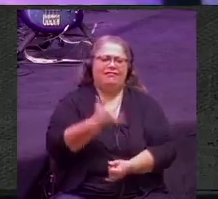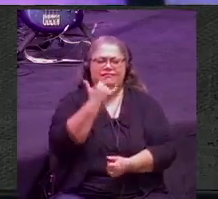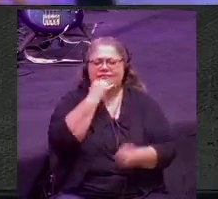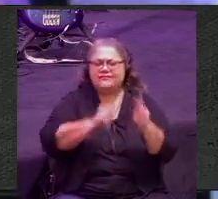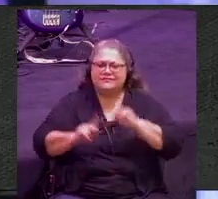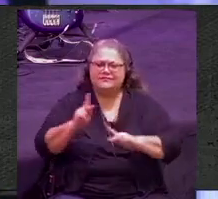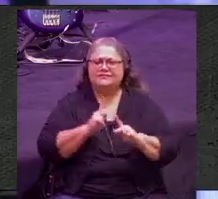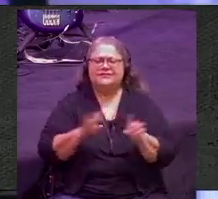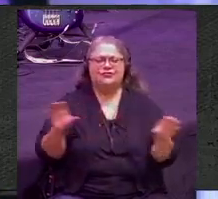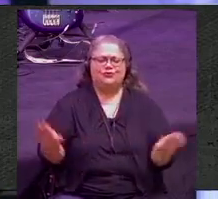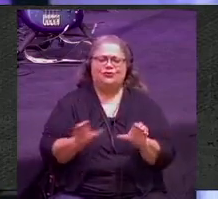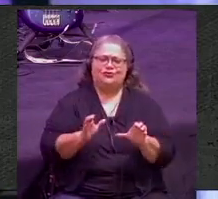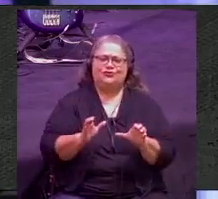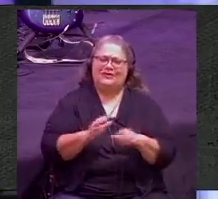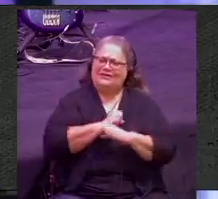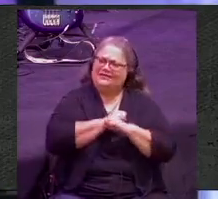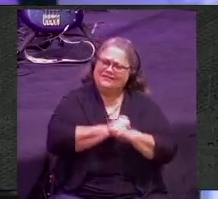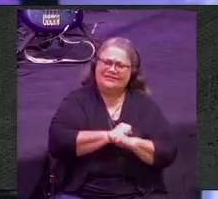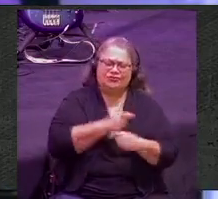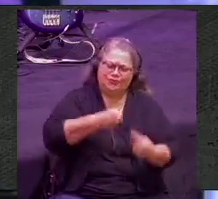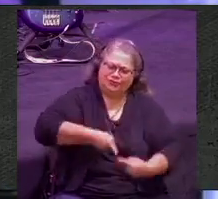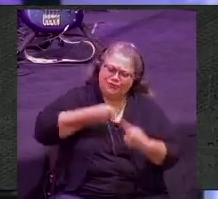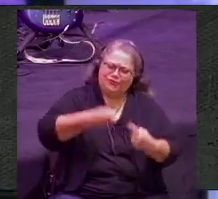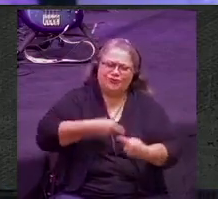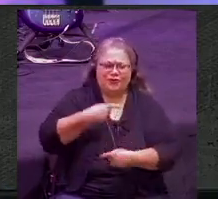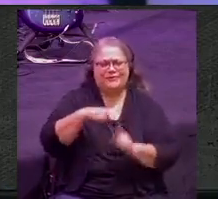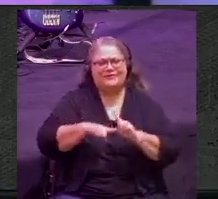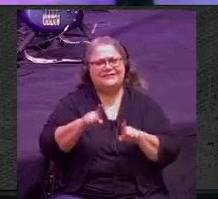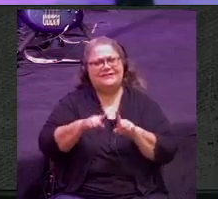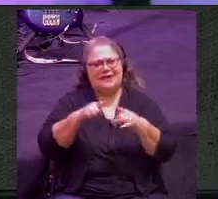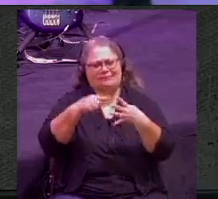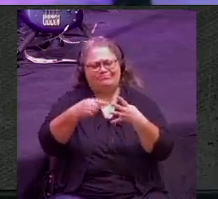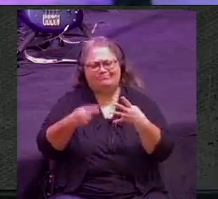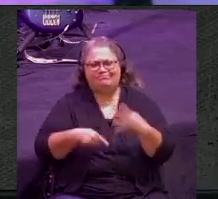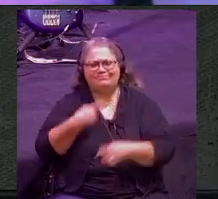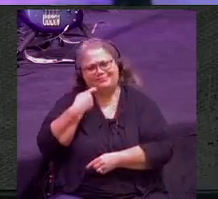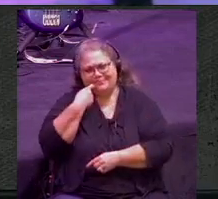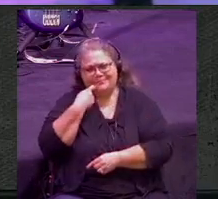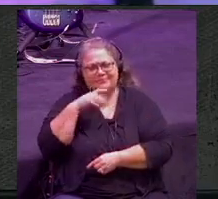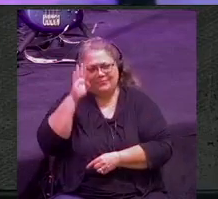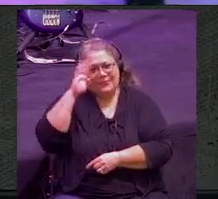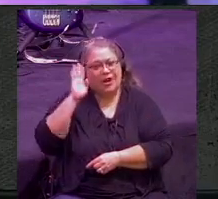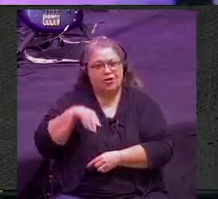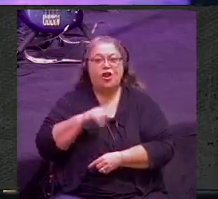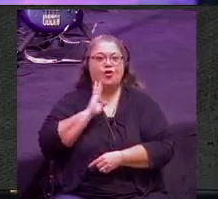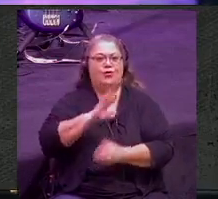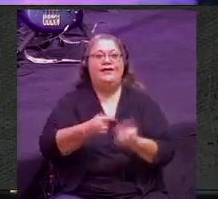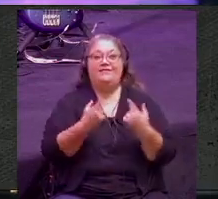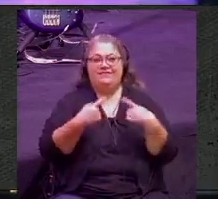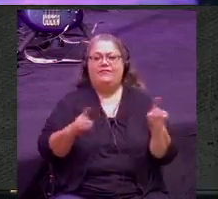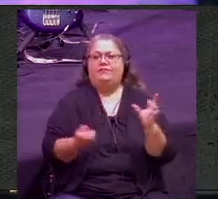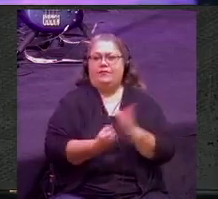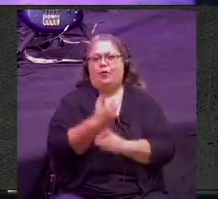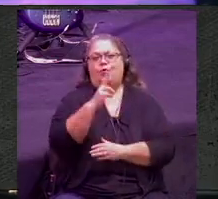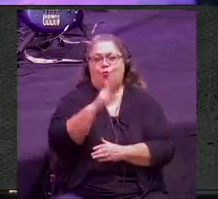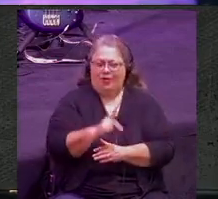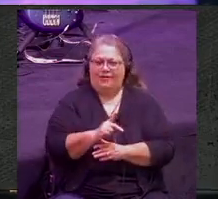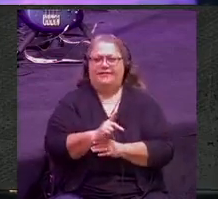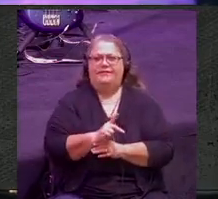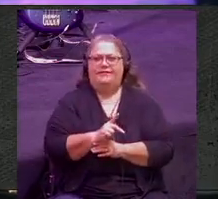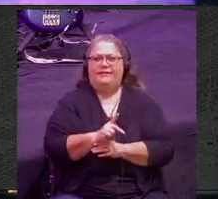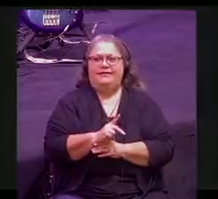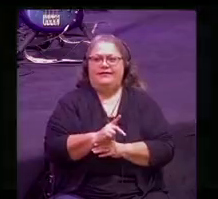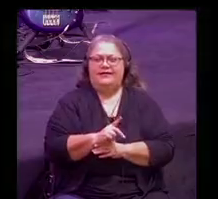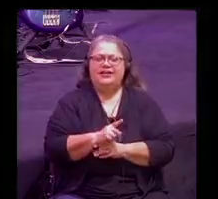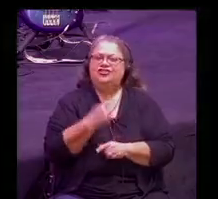the wrong things. He's bound. He's struggling with addictions. But I know whenever he grows up, whenever he gets his act together, she